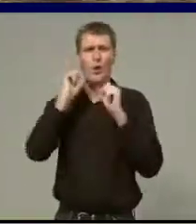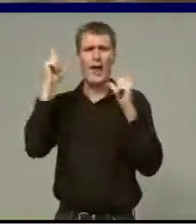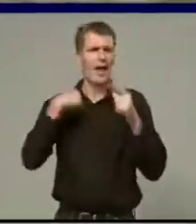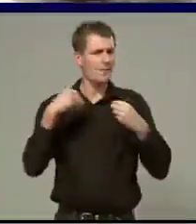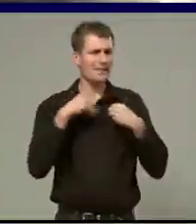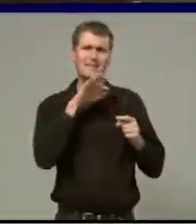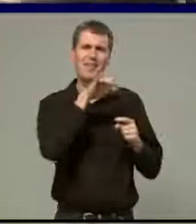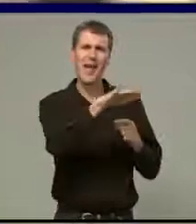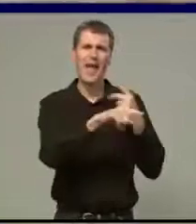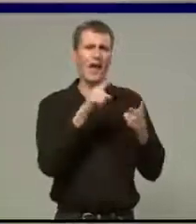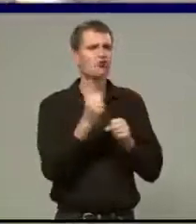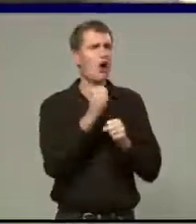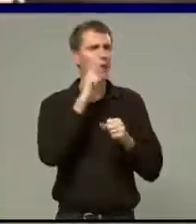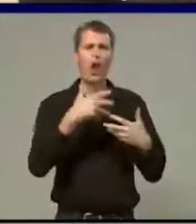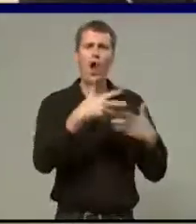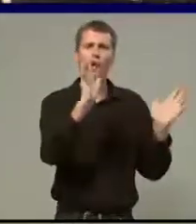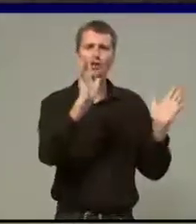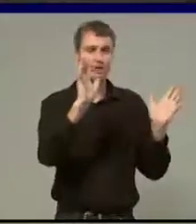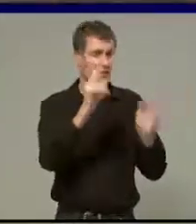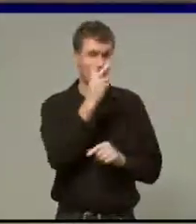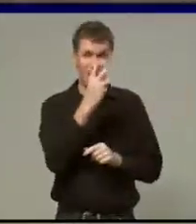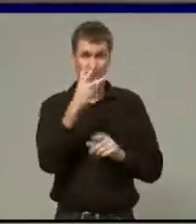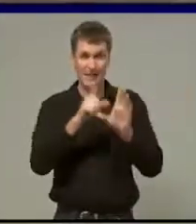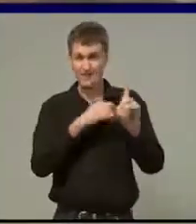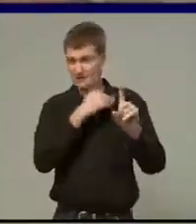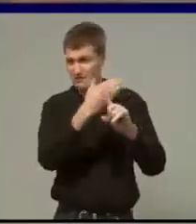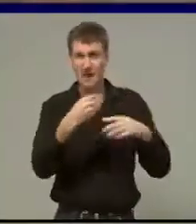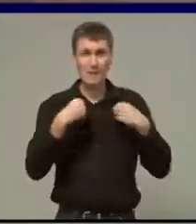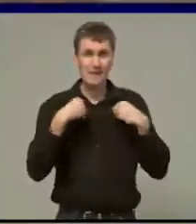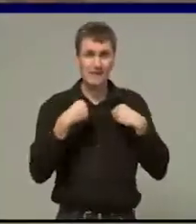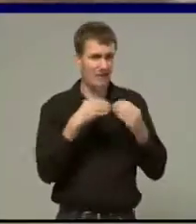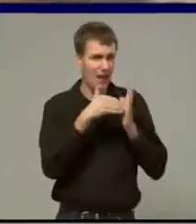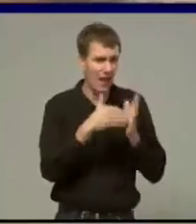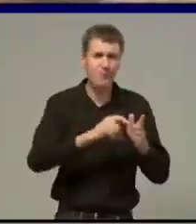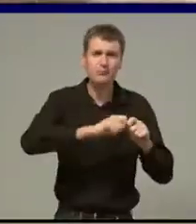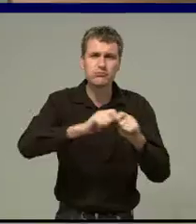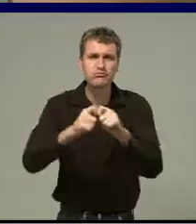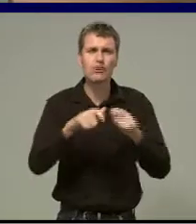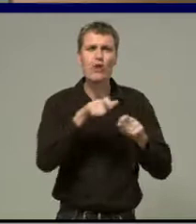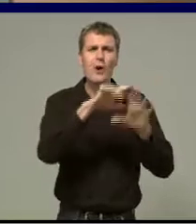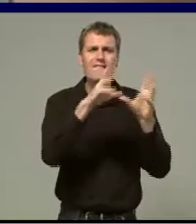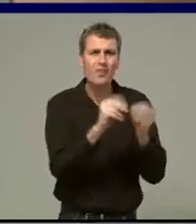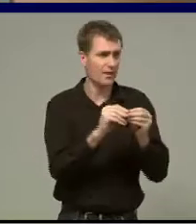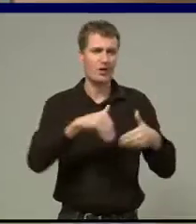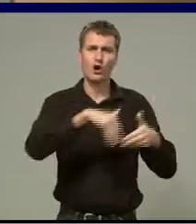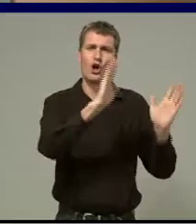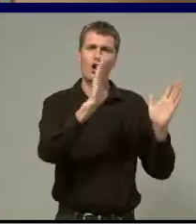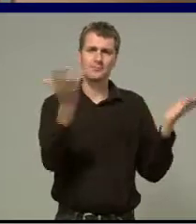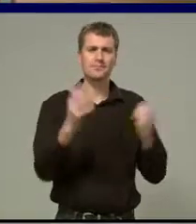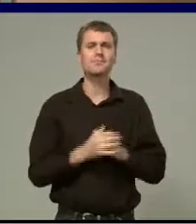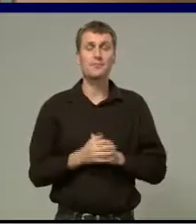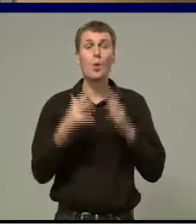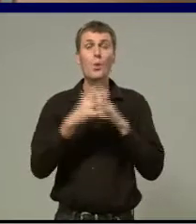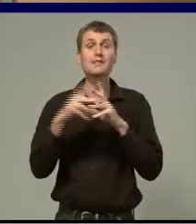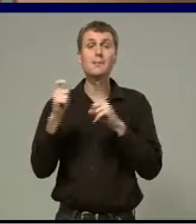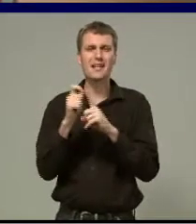that a business has had access for 23 years, that a business has actually maintained roads and added value. New Zealand First Leader Winston Peters has